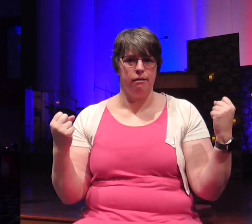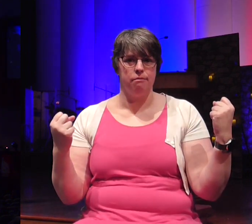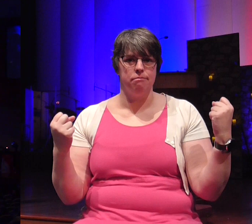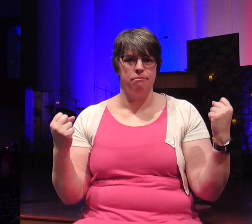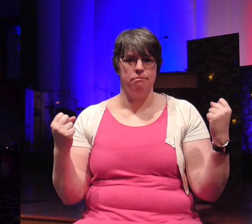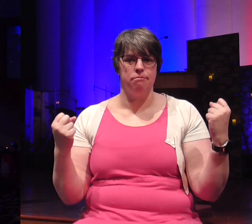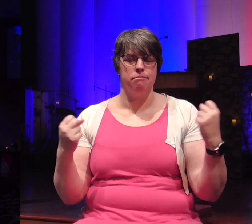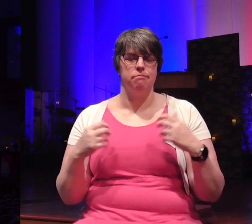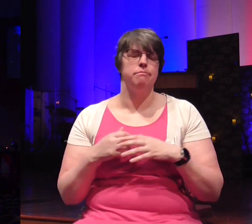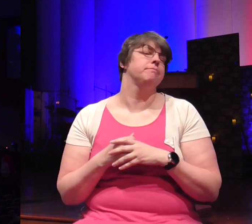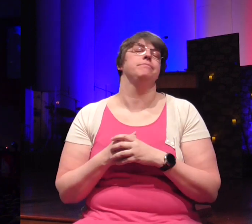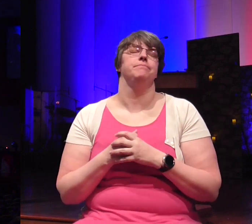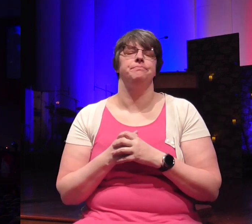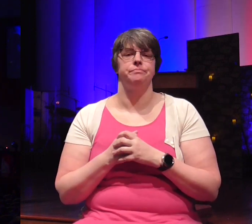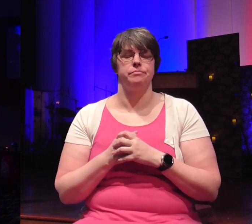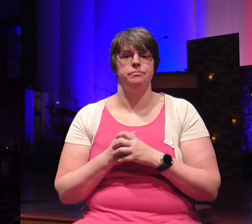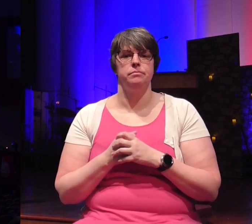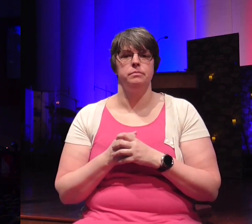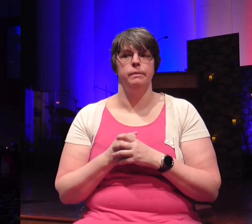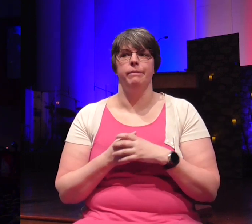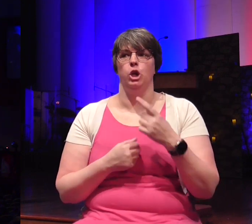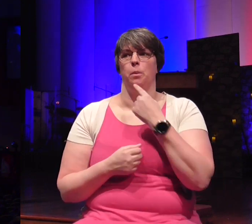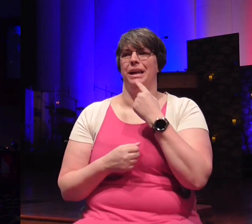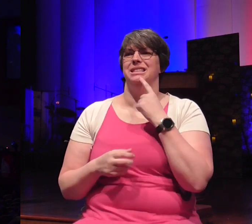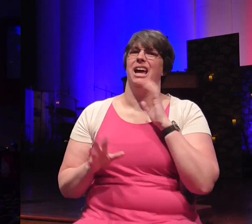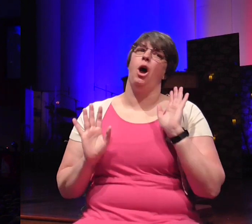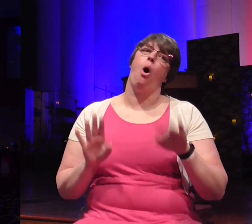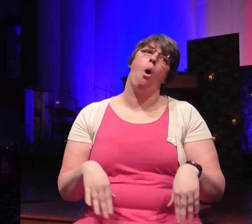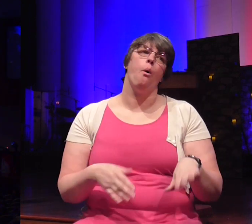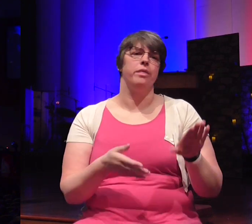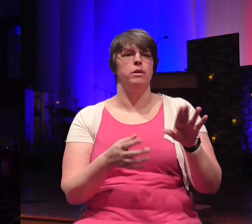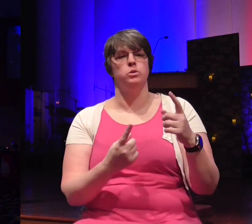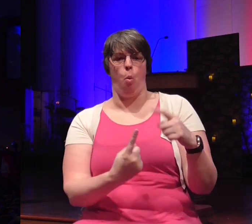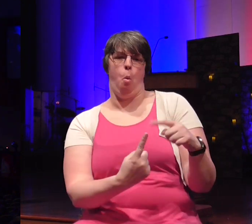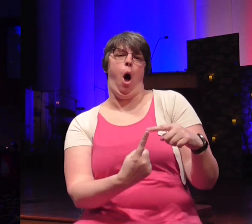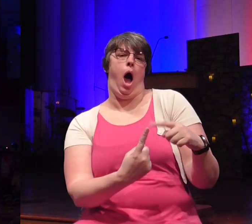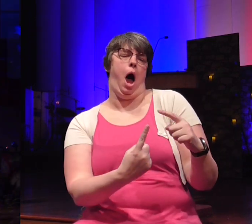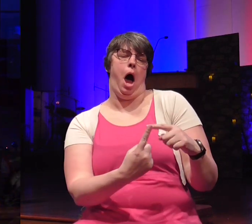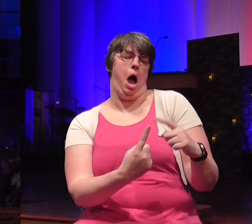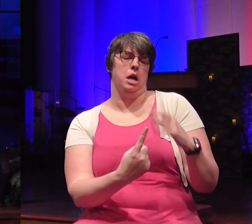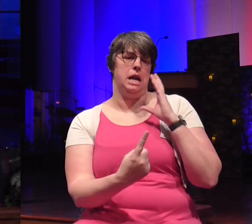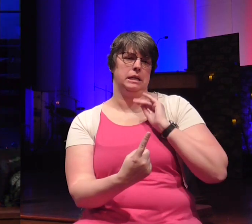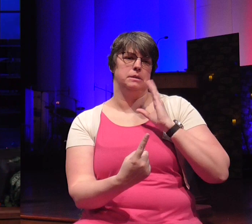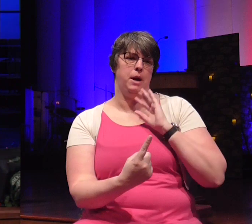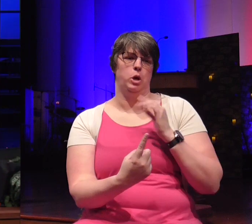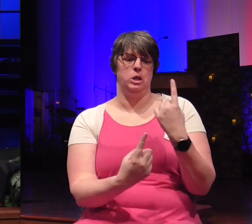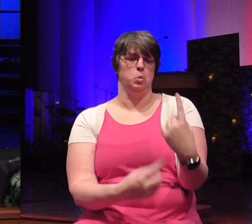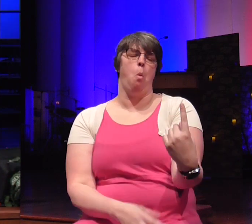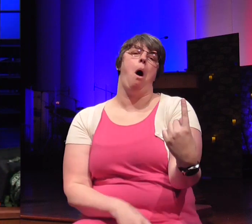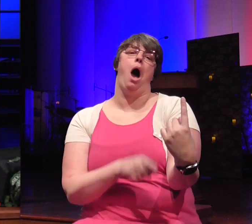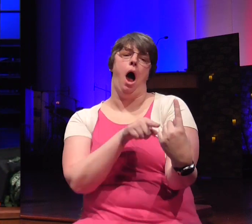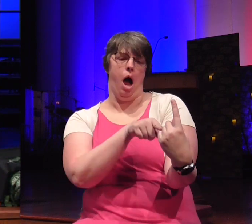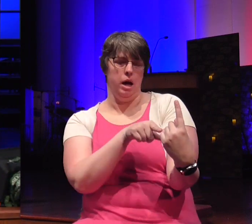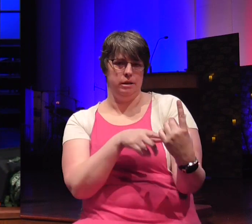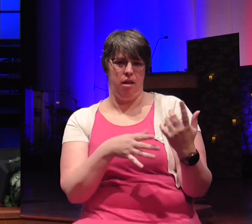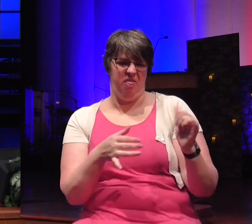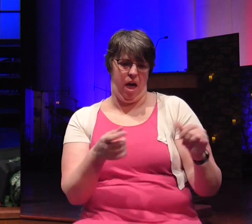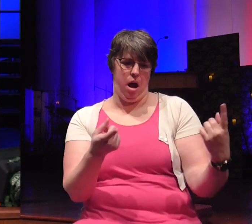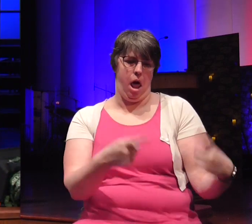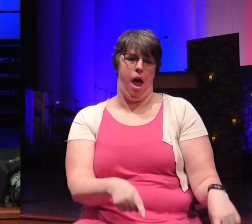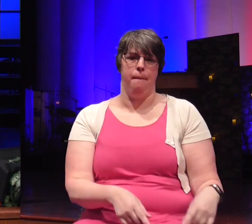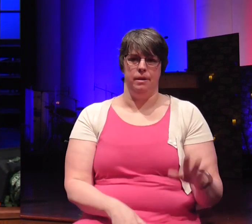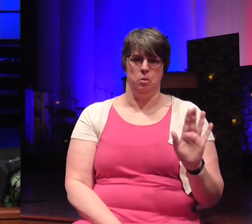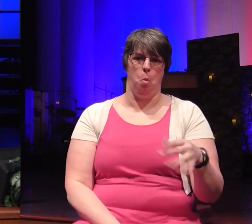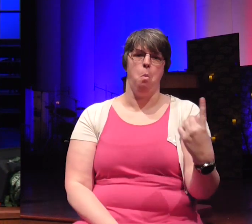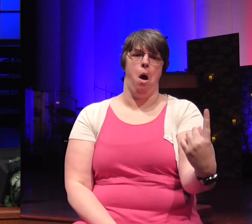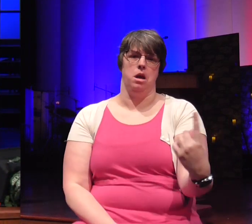our lives. And you may say, well, that's just an isolated incident. It's only isolated because it's only used in isolated